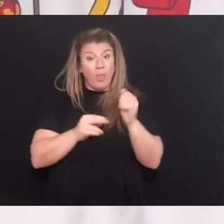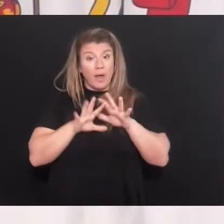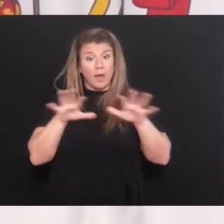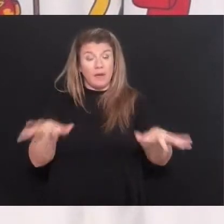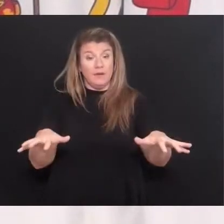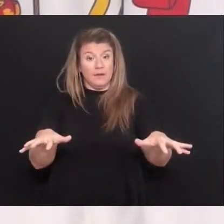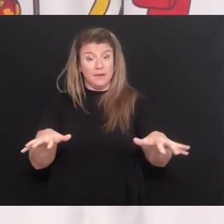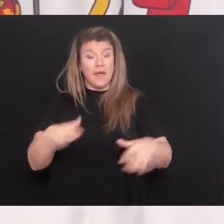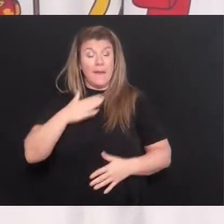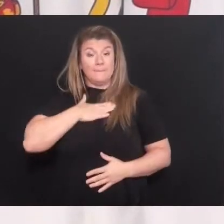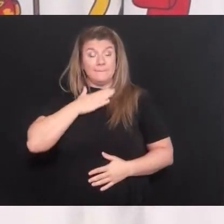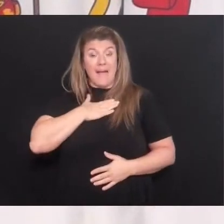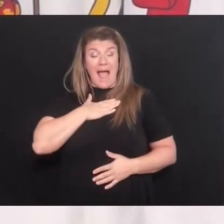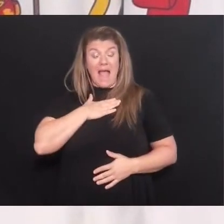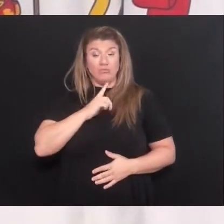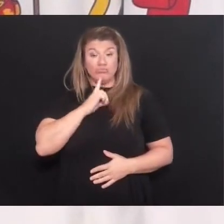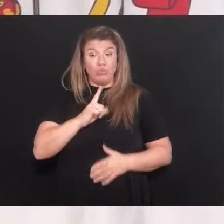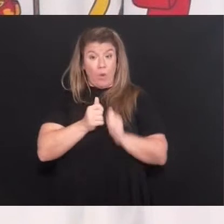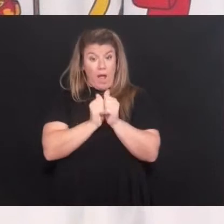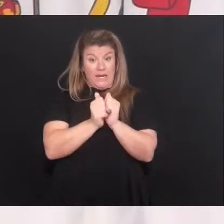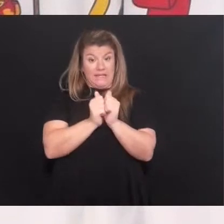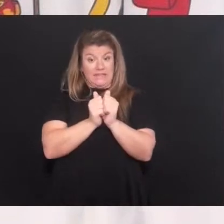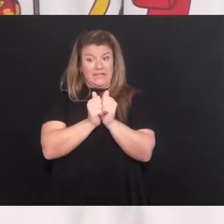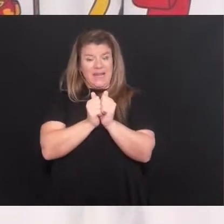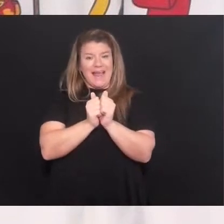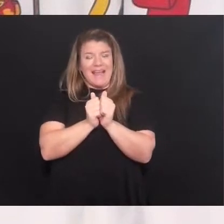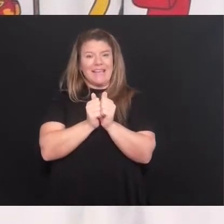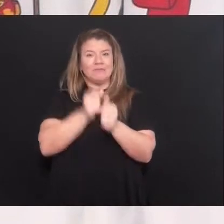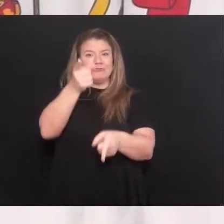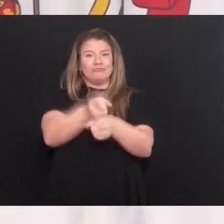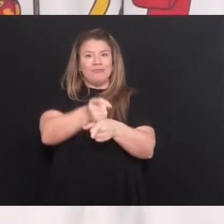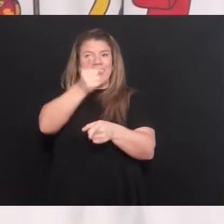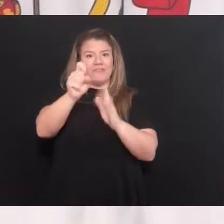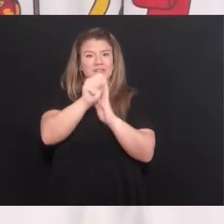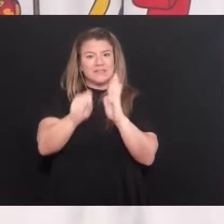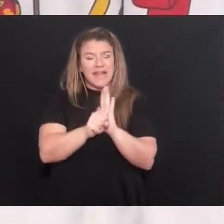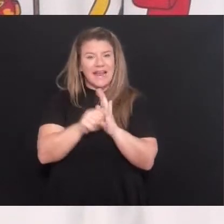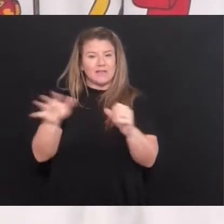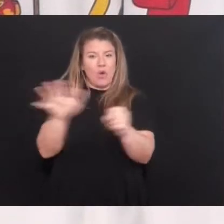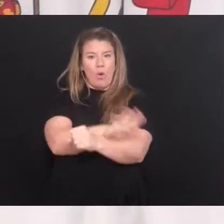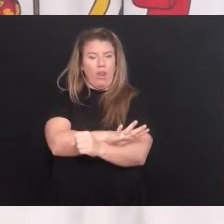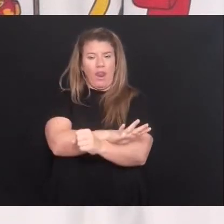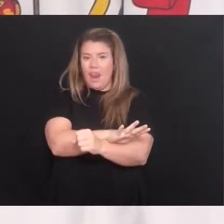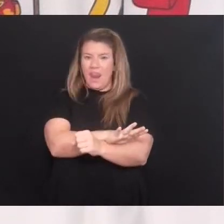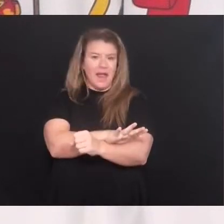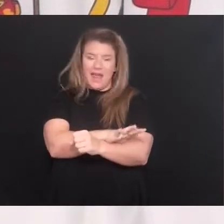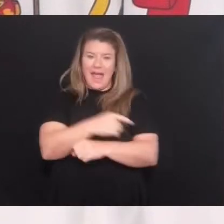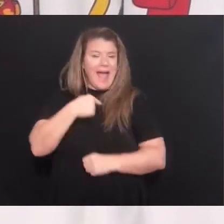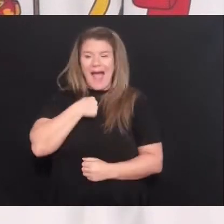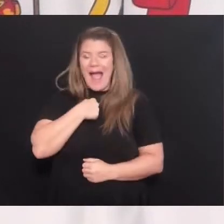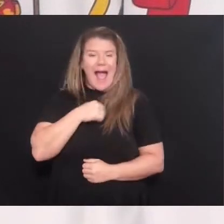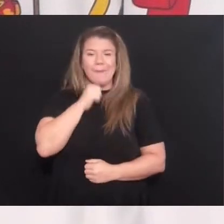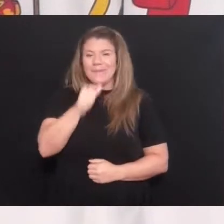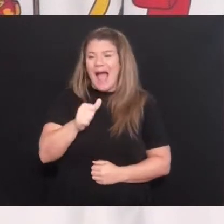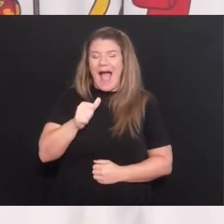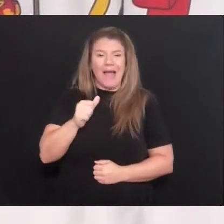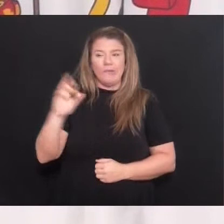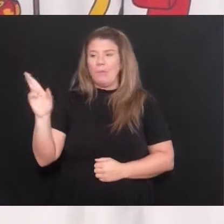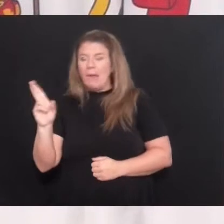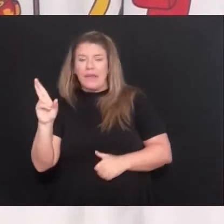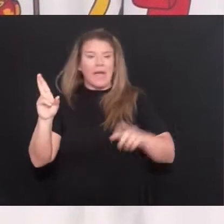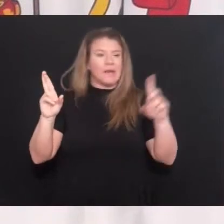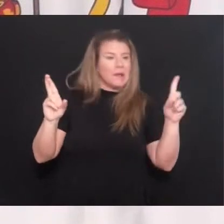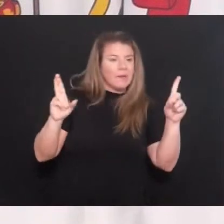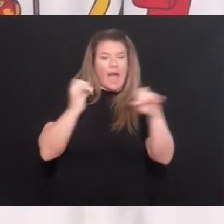in a contest to do is do what is right for West Virginia. I'm not in a contest of Republican or Democrat